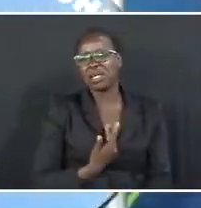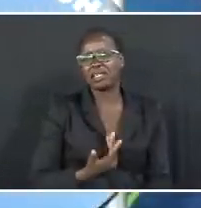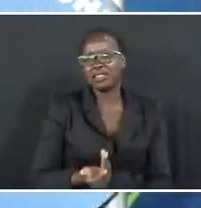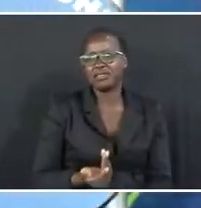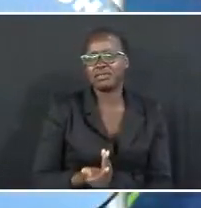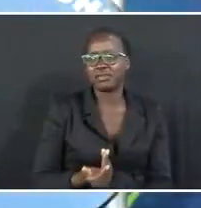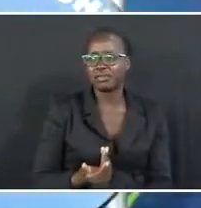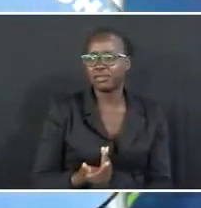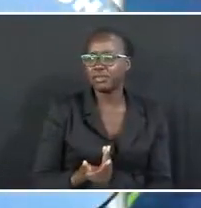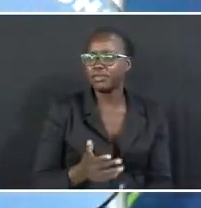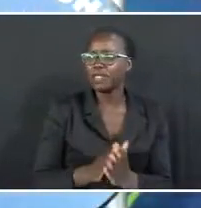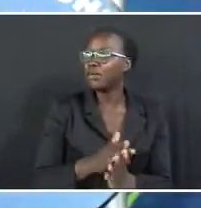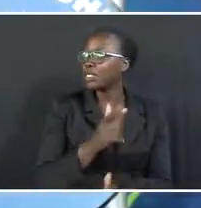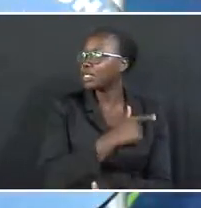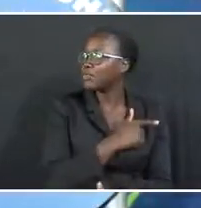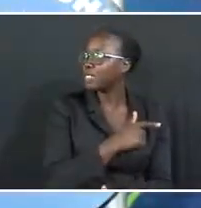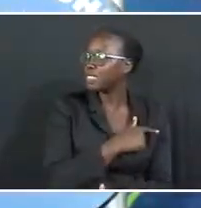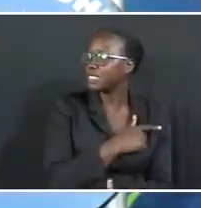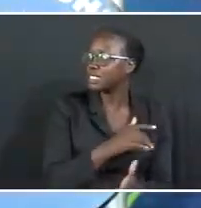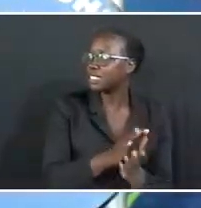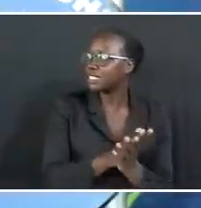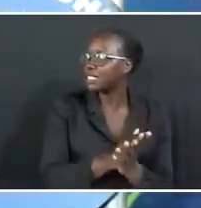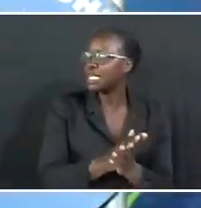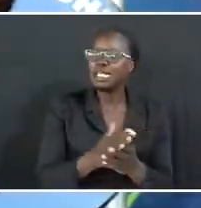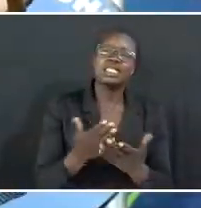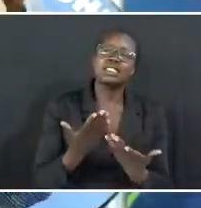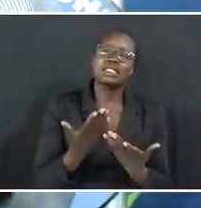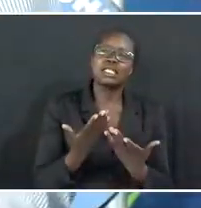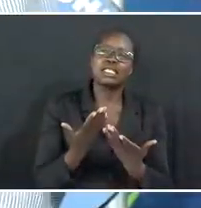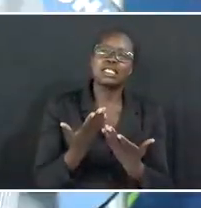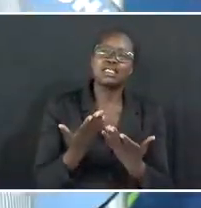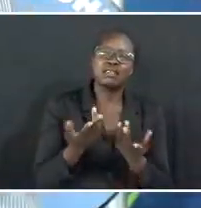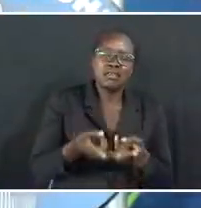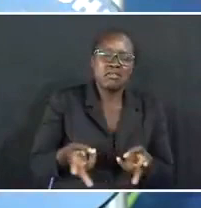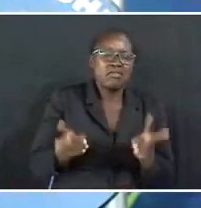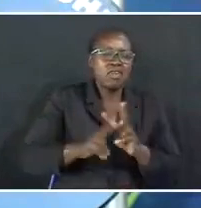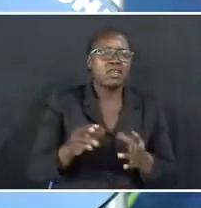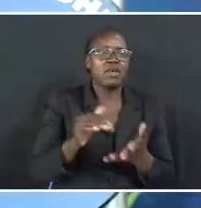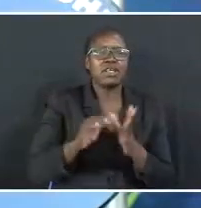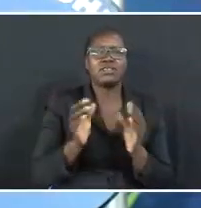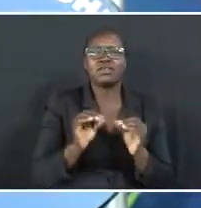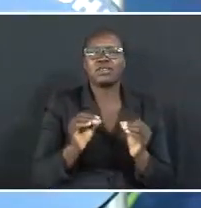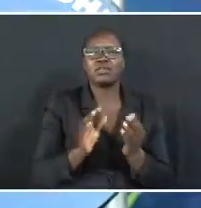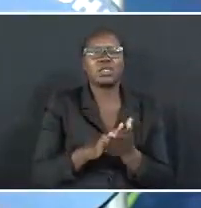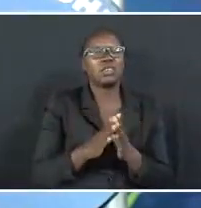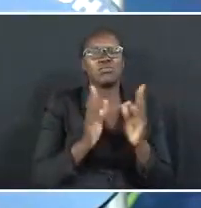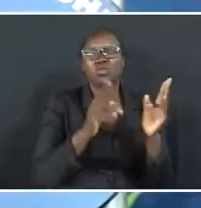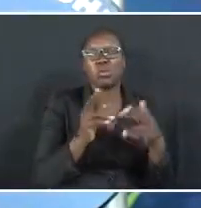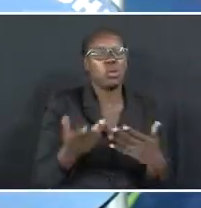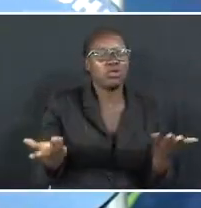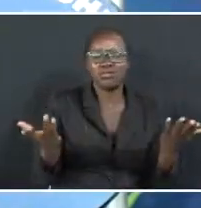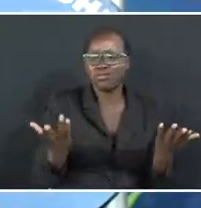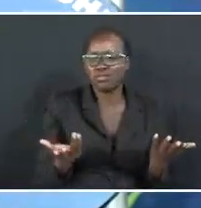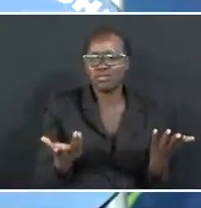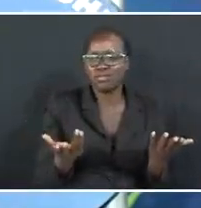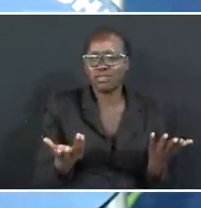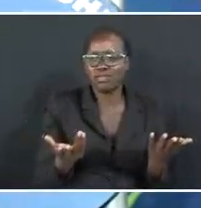tiresome. We got lazy. It didn't make any sense anymore. It became a norm. Baking is a normal